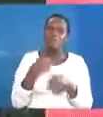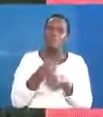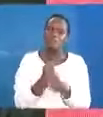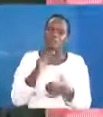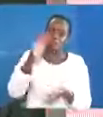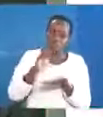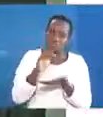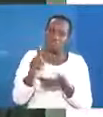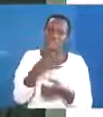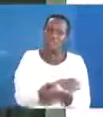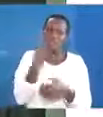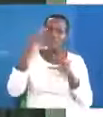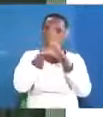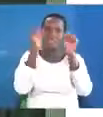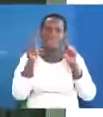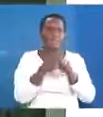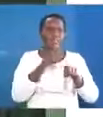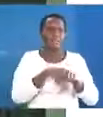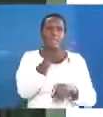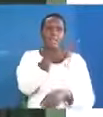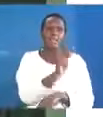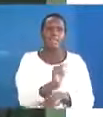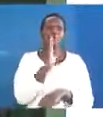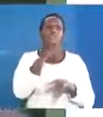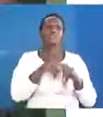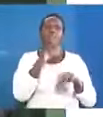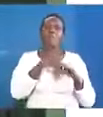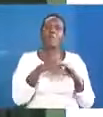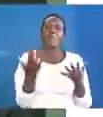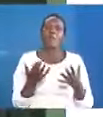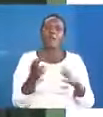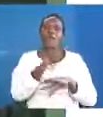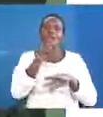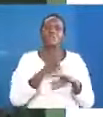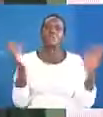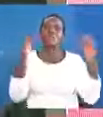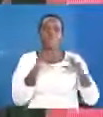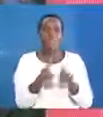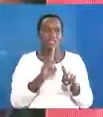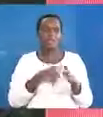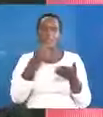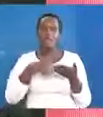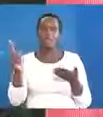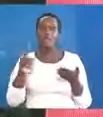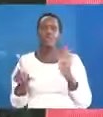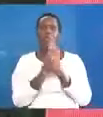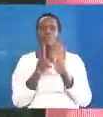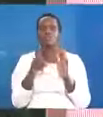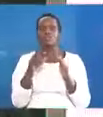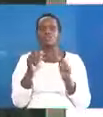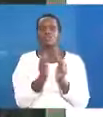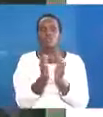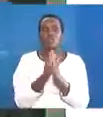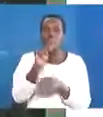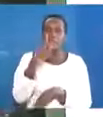minister is going to be sitting in the National Assembly and answering questions of members of parliament.